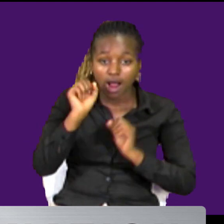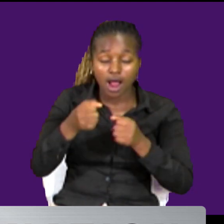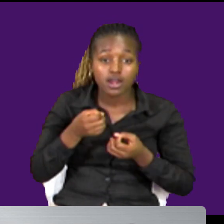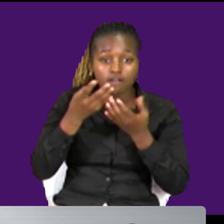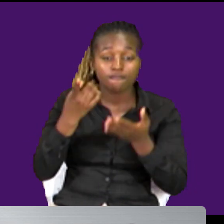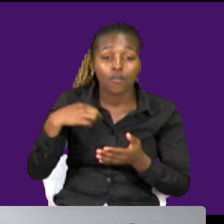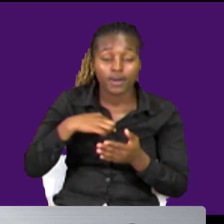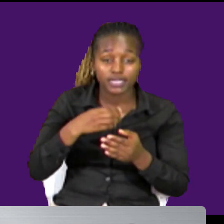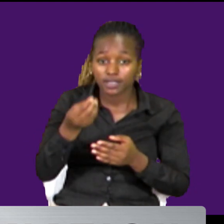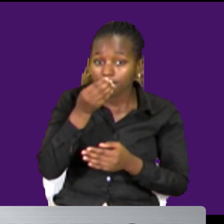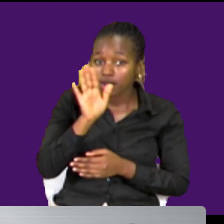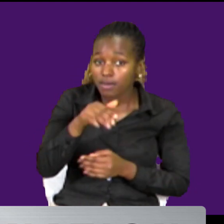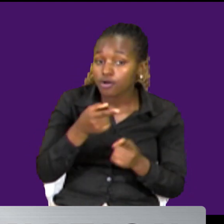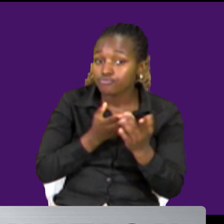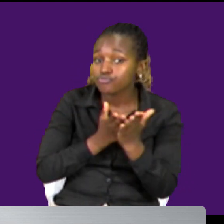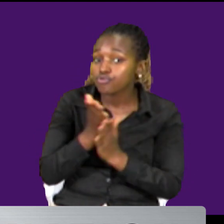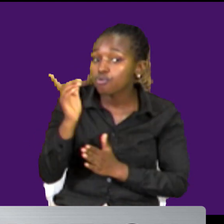0111